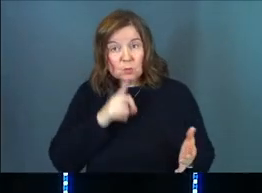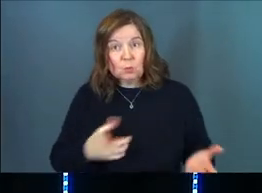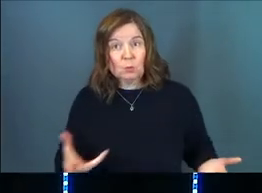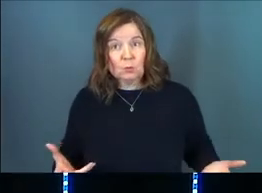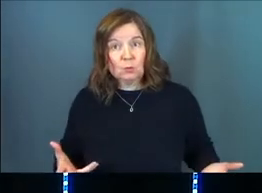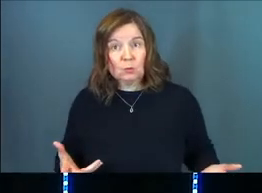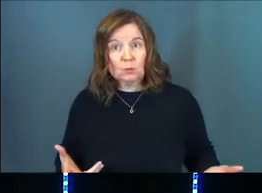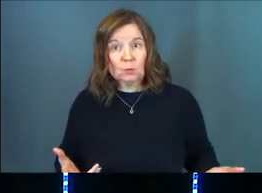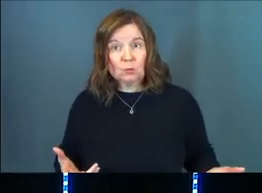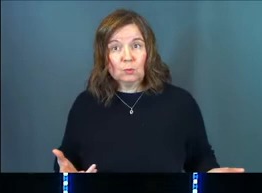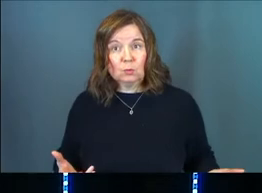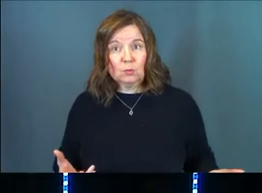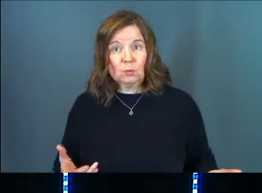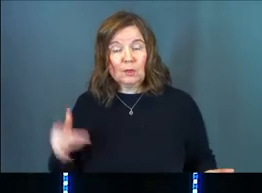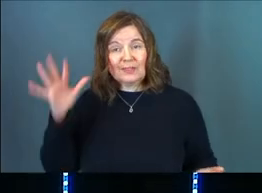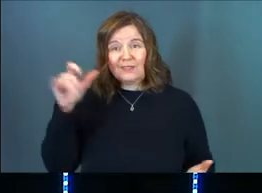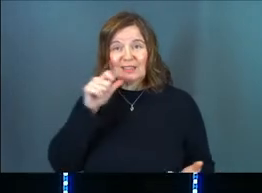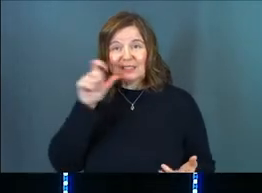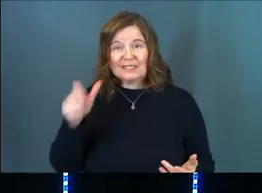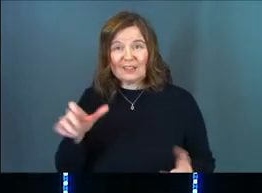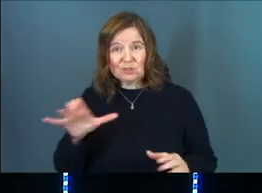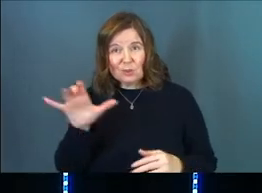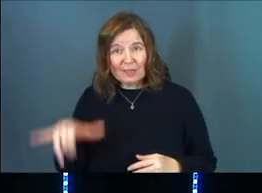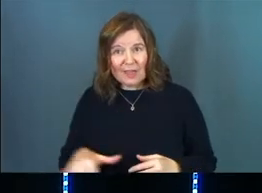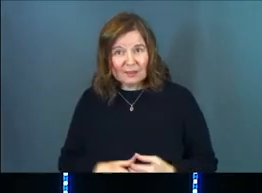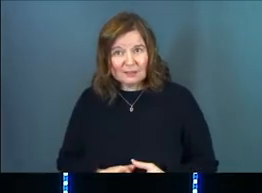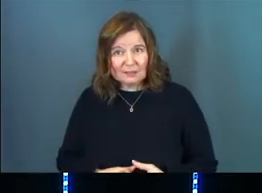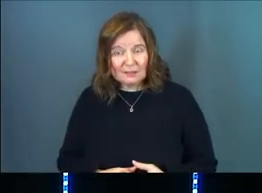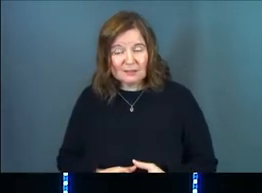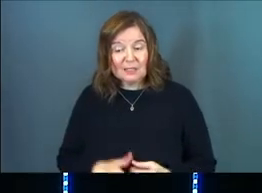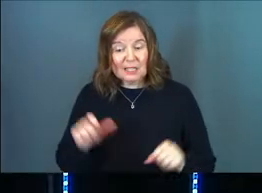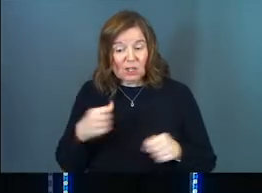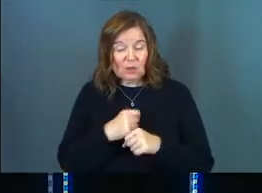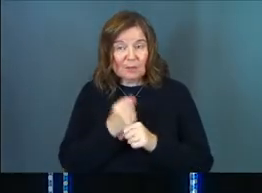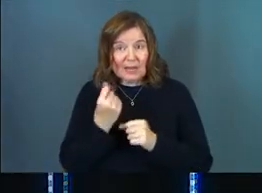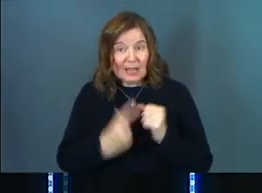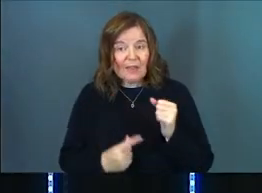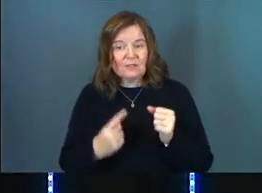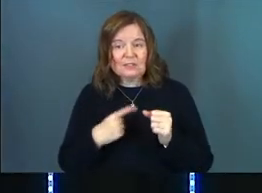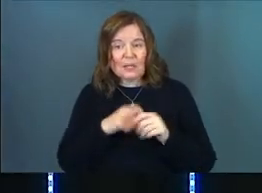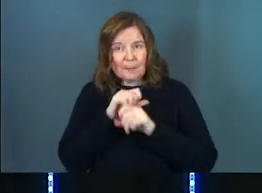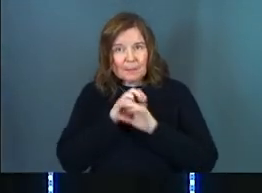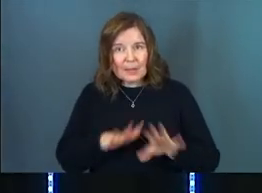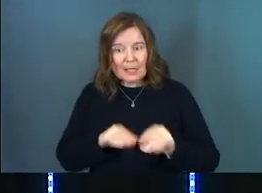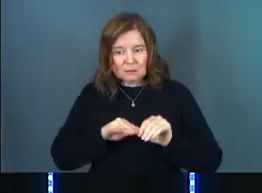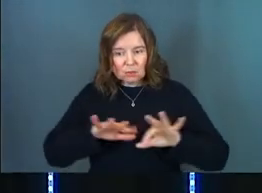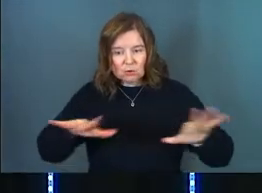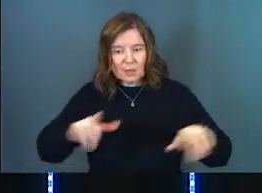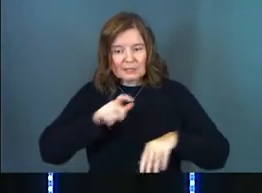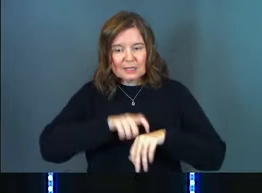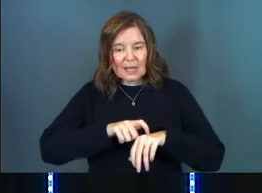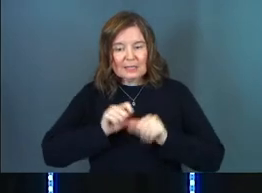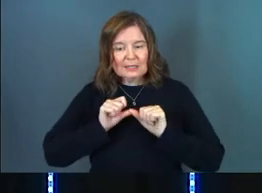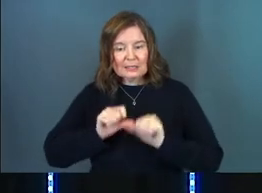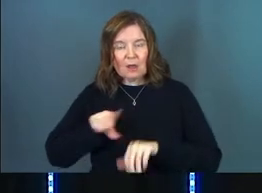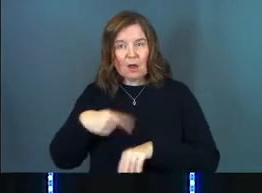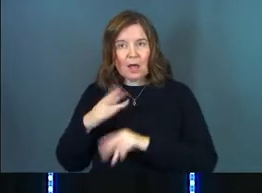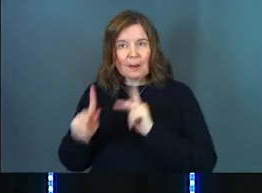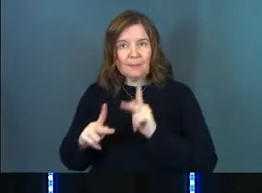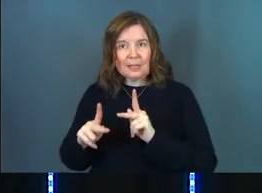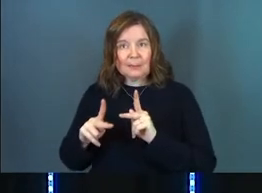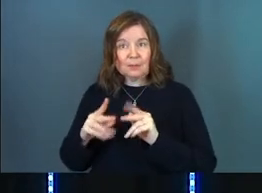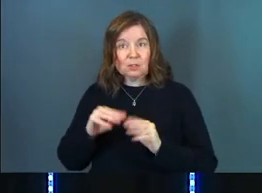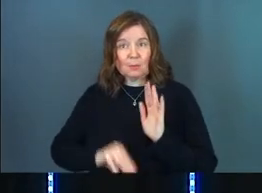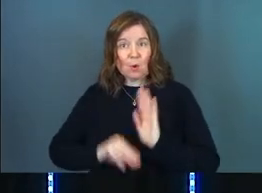true? The Father doesn't have to do that. He could have made every single blessing across time contingent on